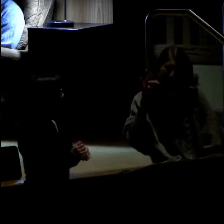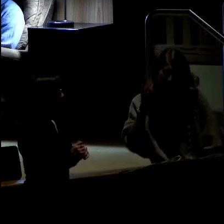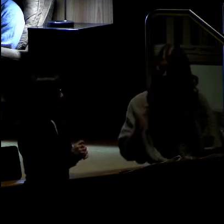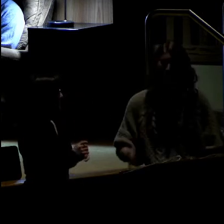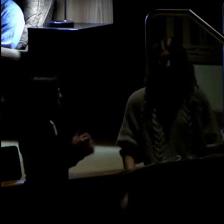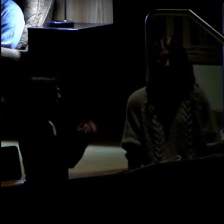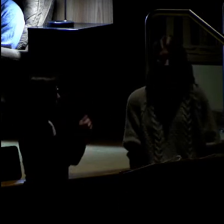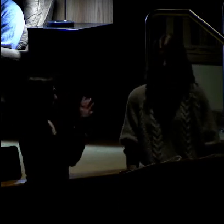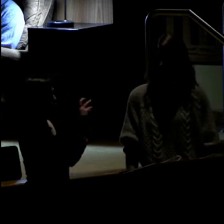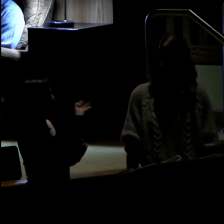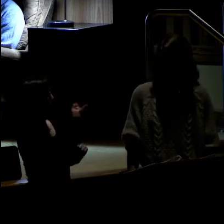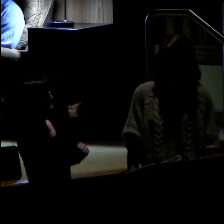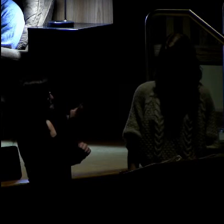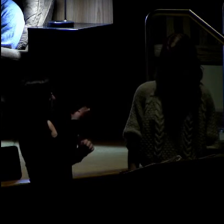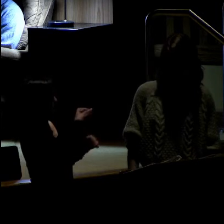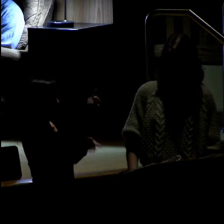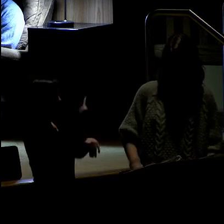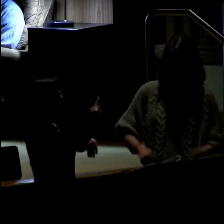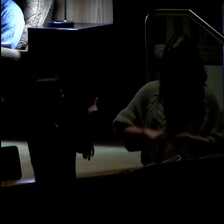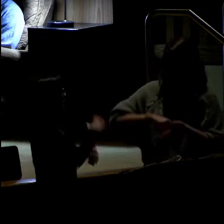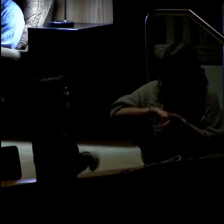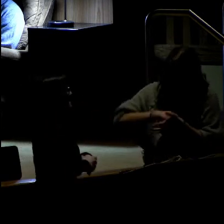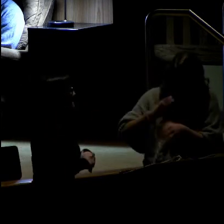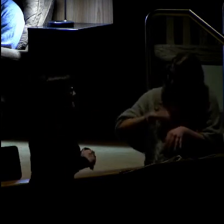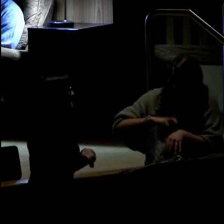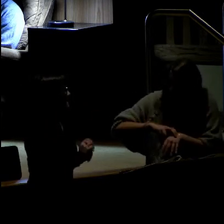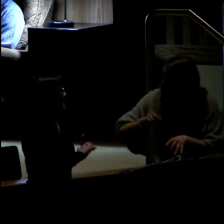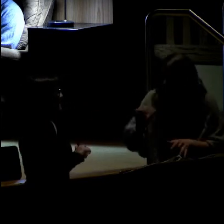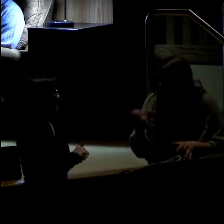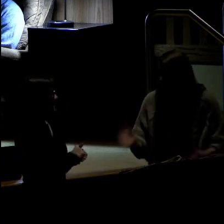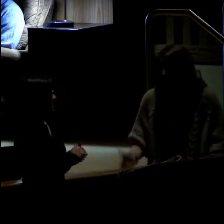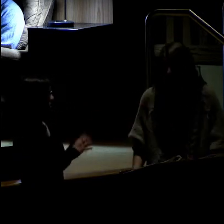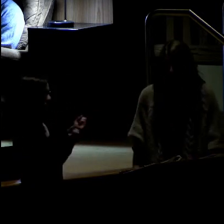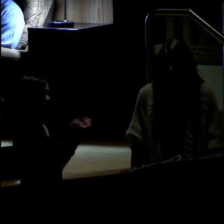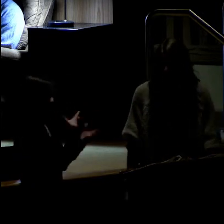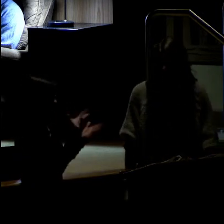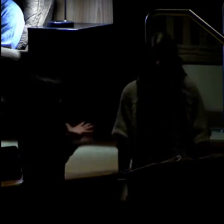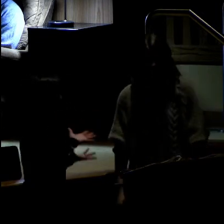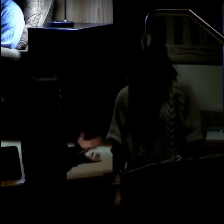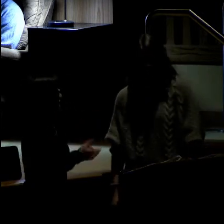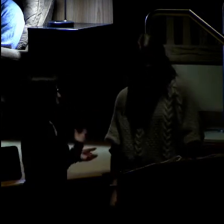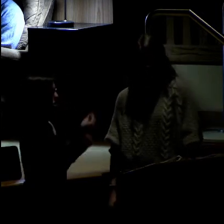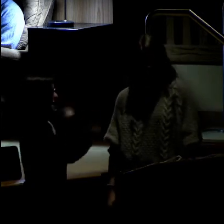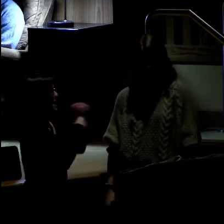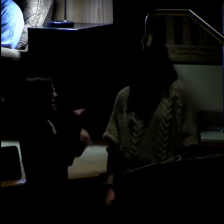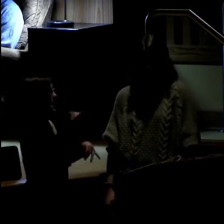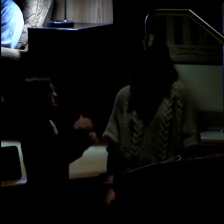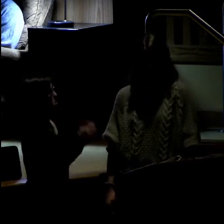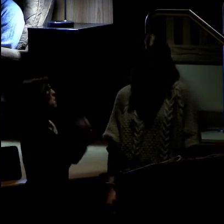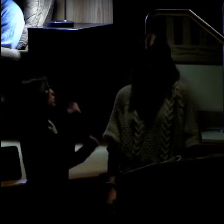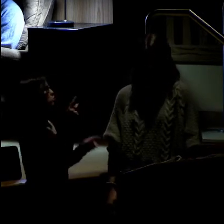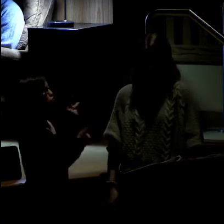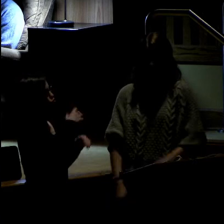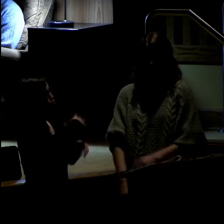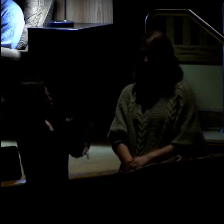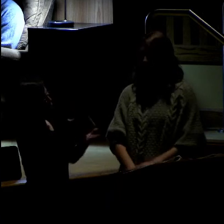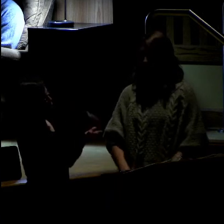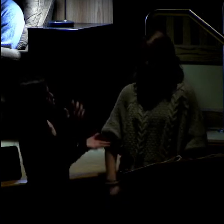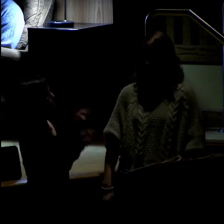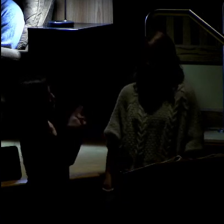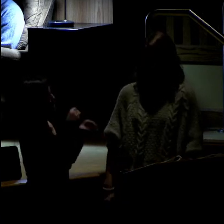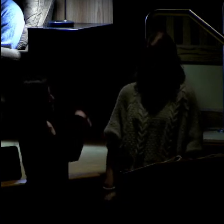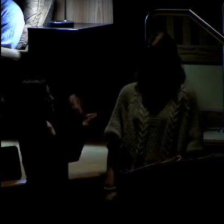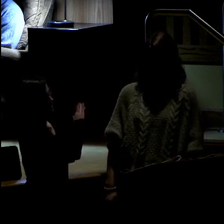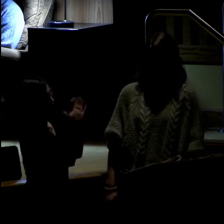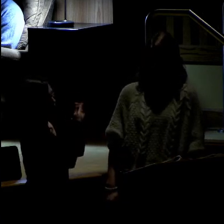cranberry sauce? And mashed potatoes? And dressing? And all the trimmings. We're going to eat like the richest folks in town today. I wonder if Pastor